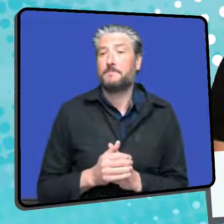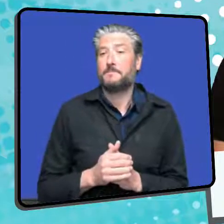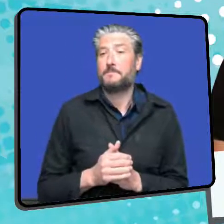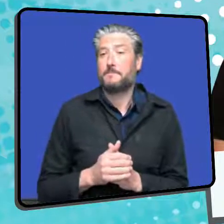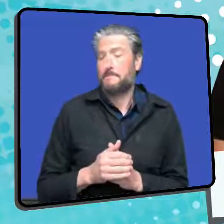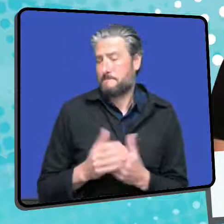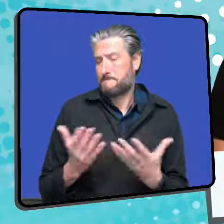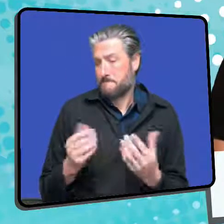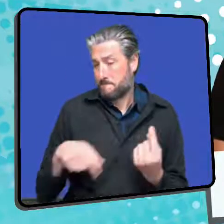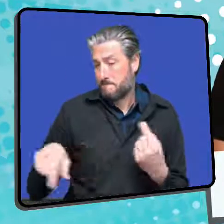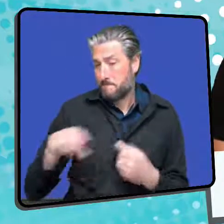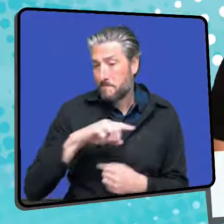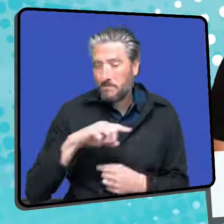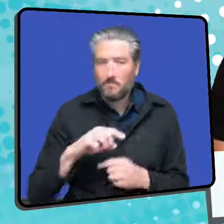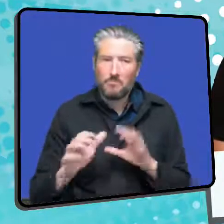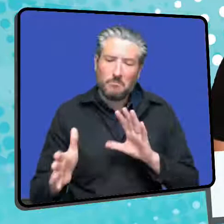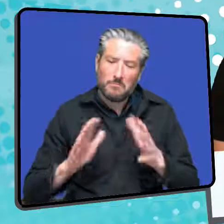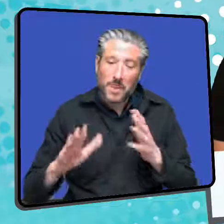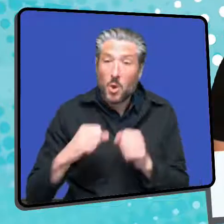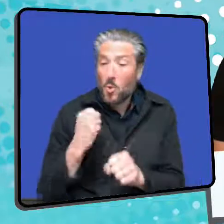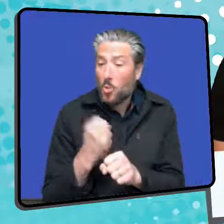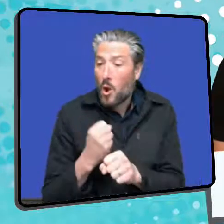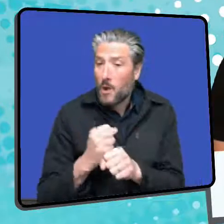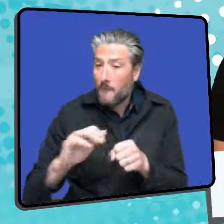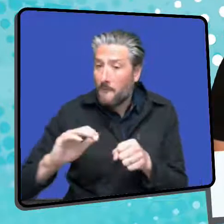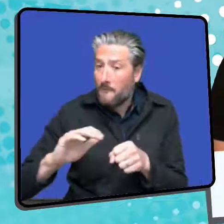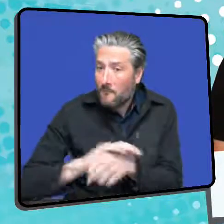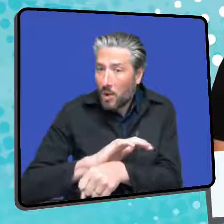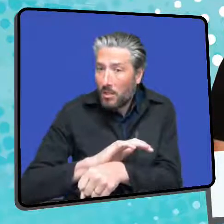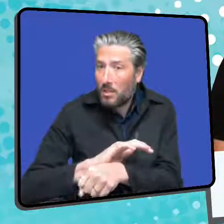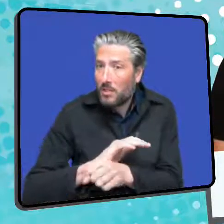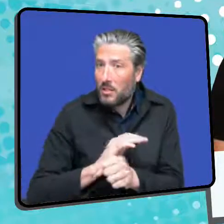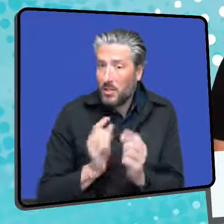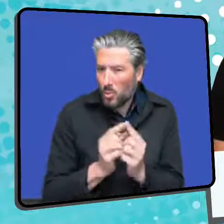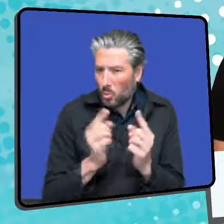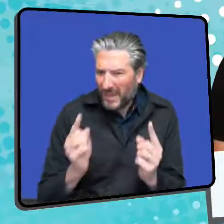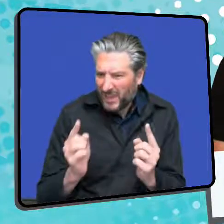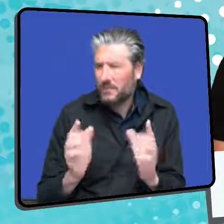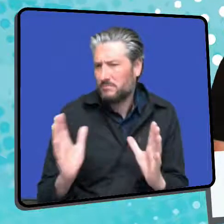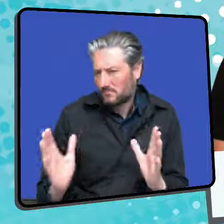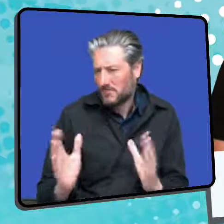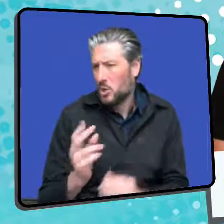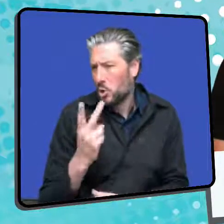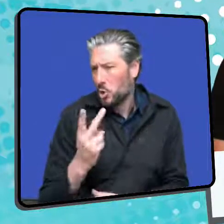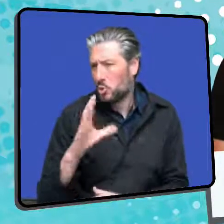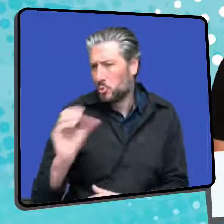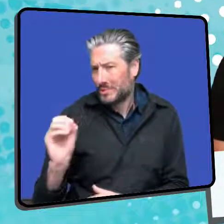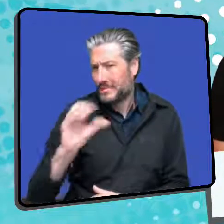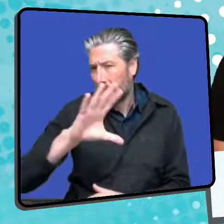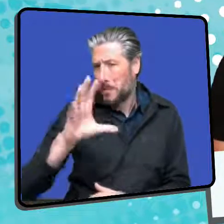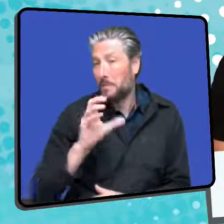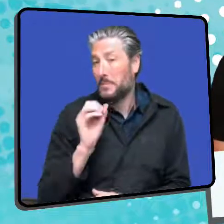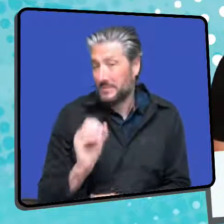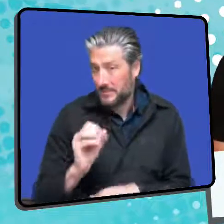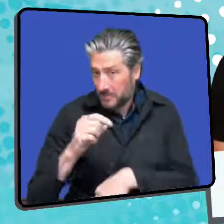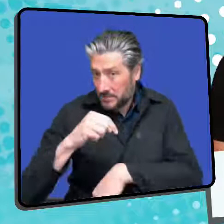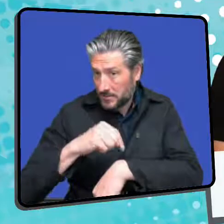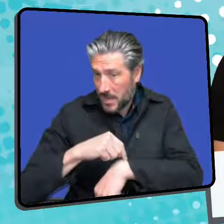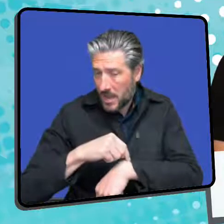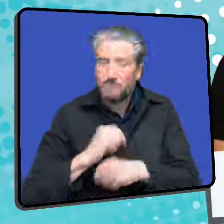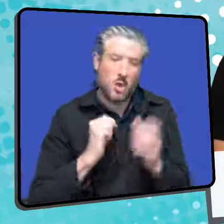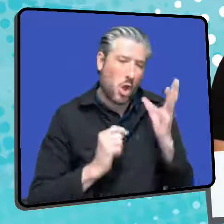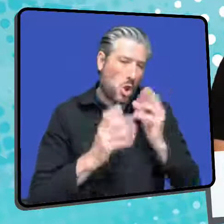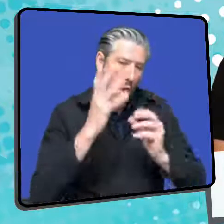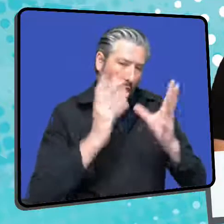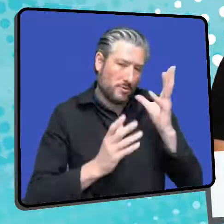if they are working full time, it's one day of their time dedicated to learning, but that is in their own time. And they are with